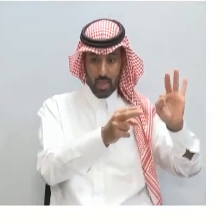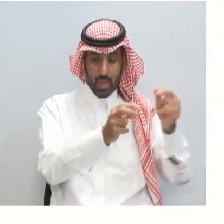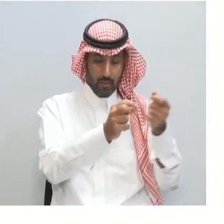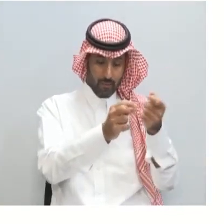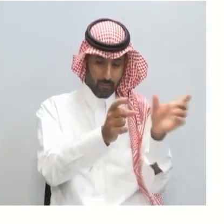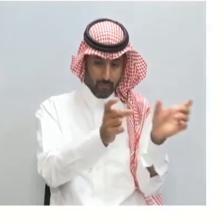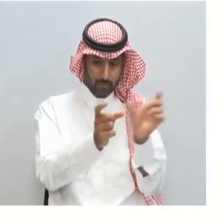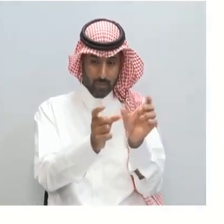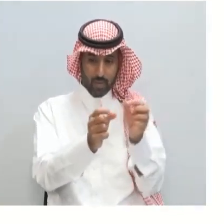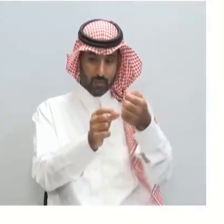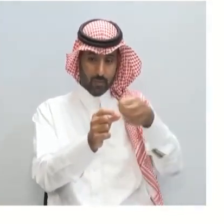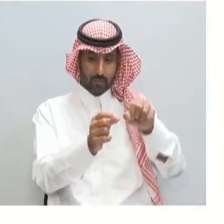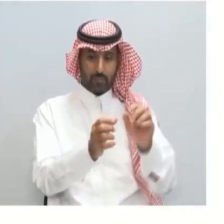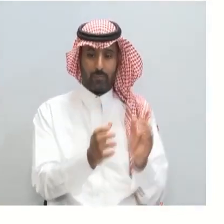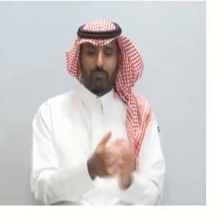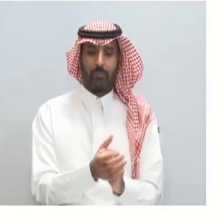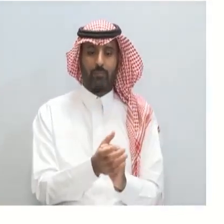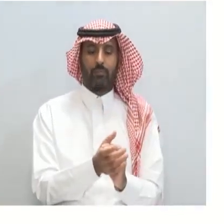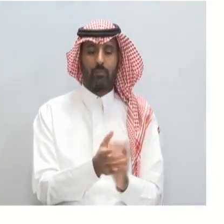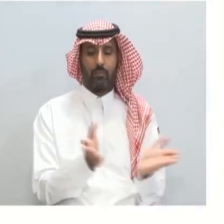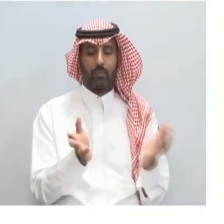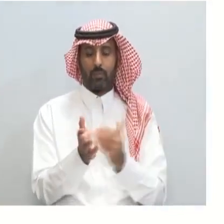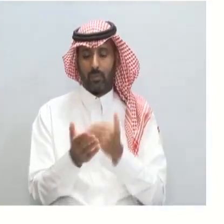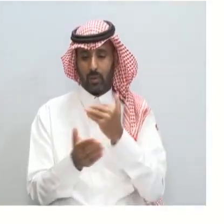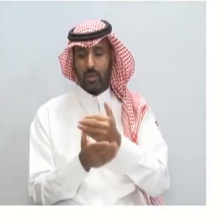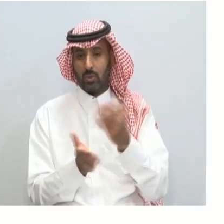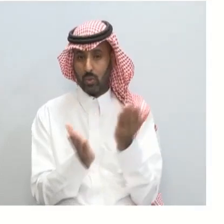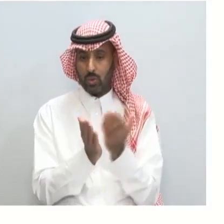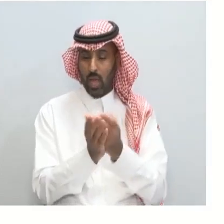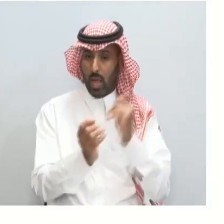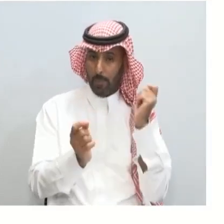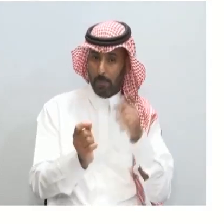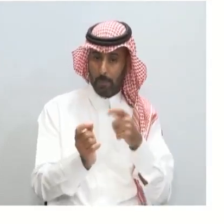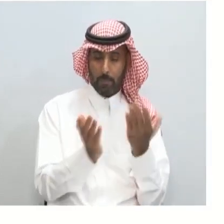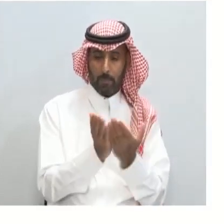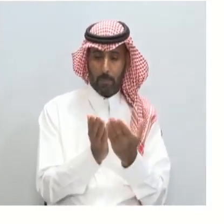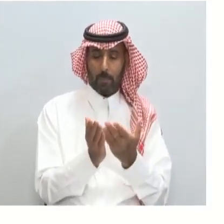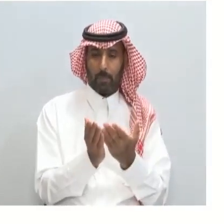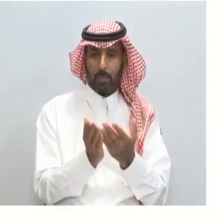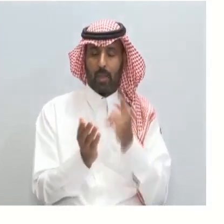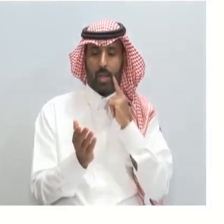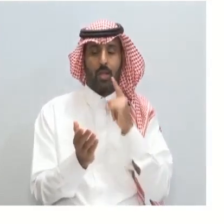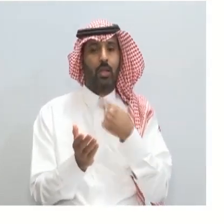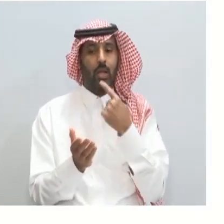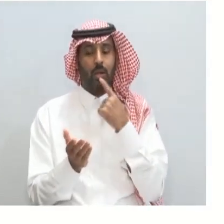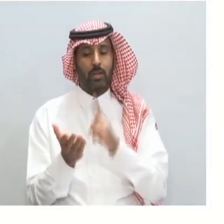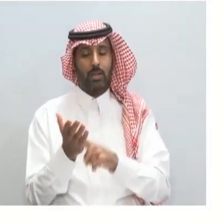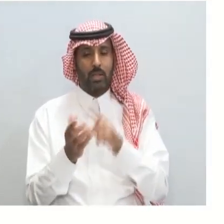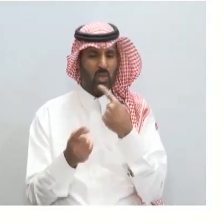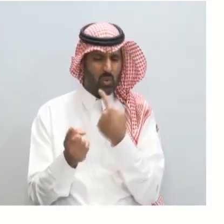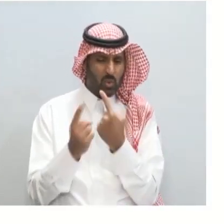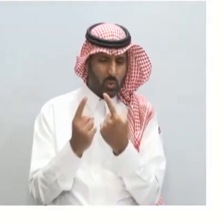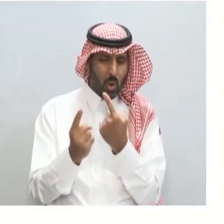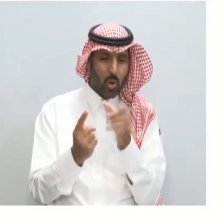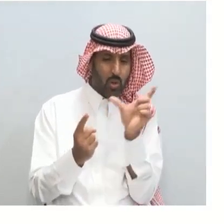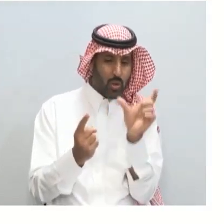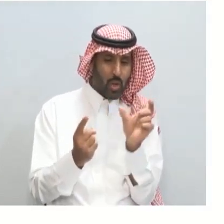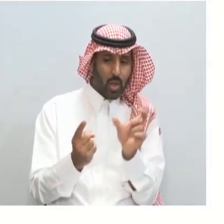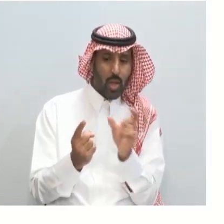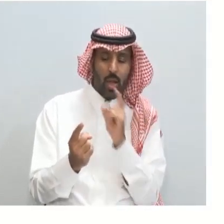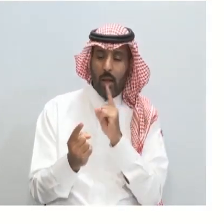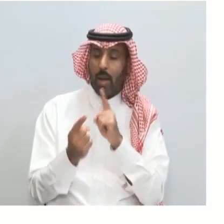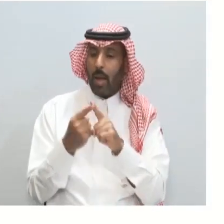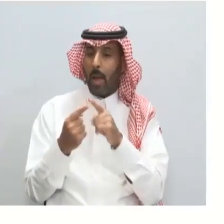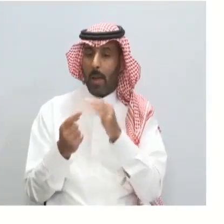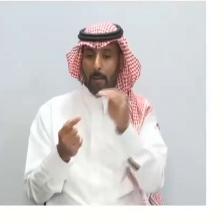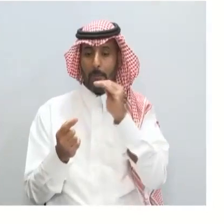result or the main clause. So jumping to today's objectives, to employ the real talk in short conversation, answer questions about